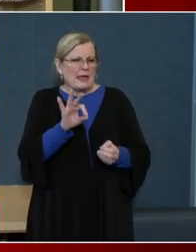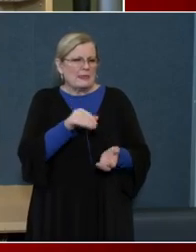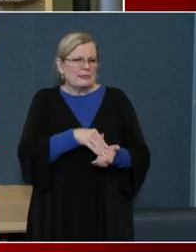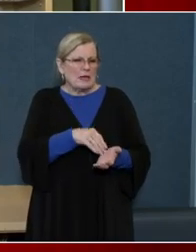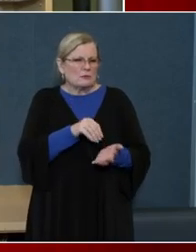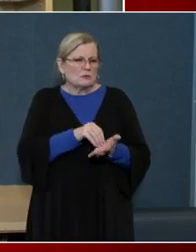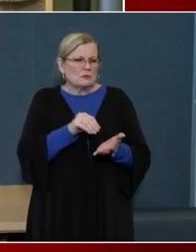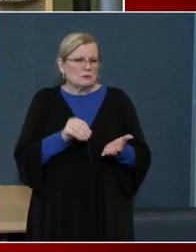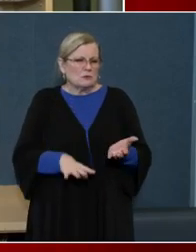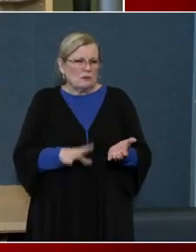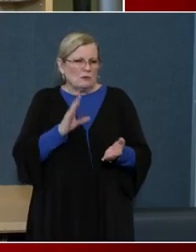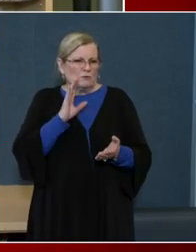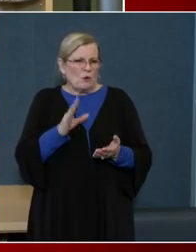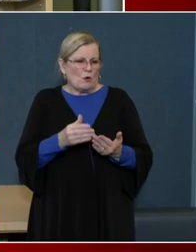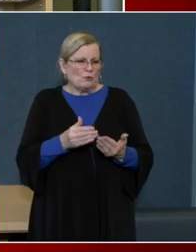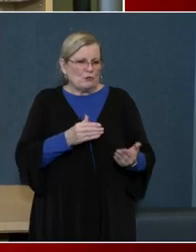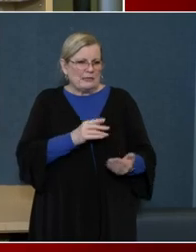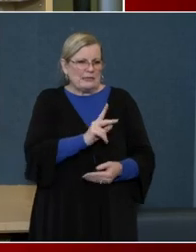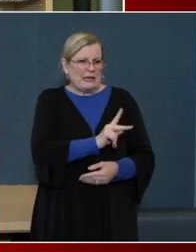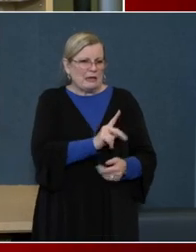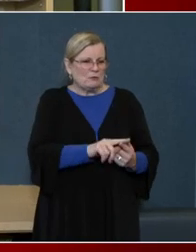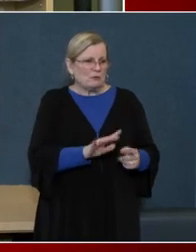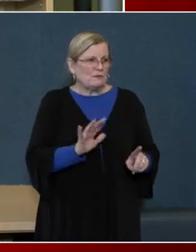through five population.